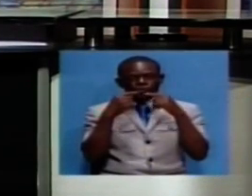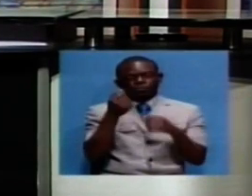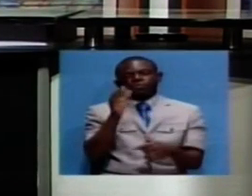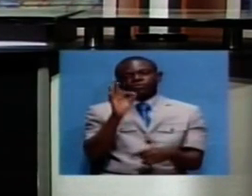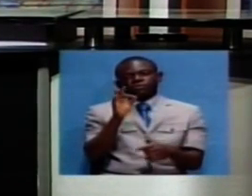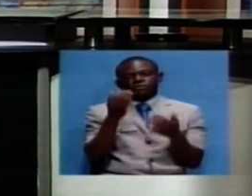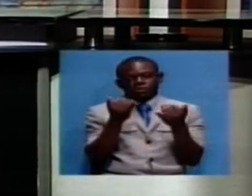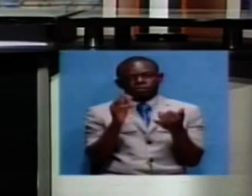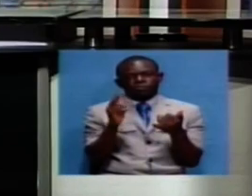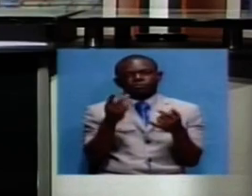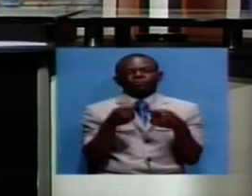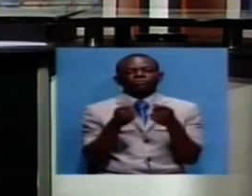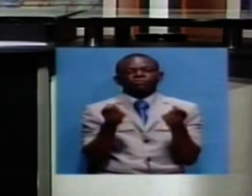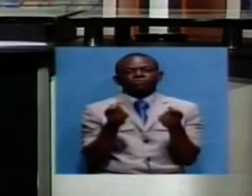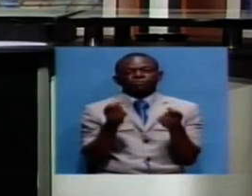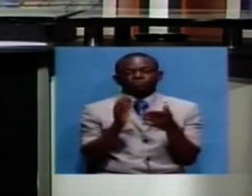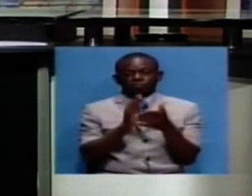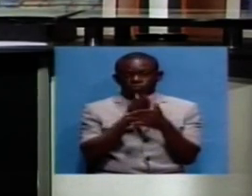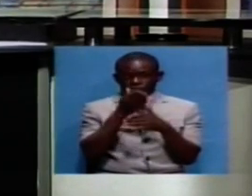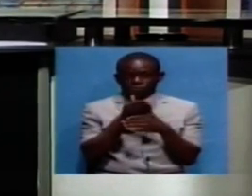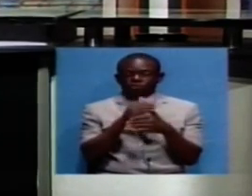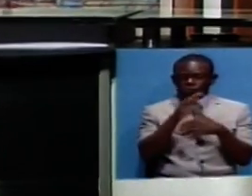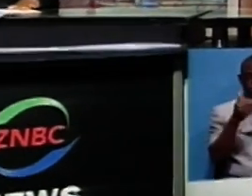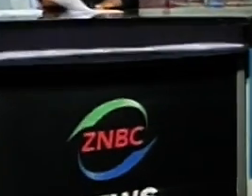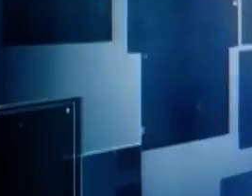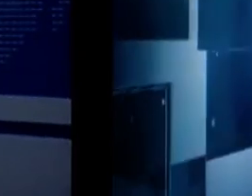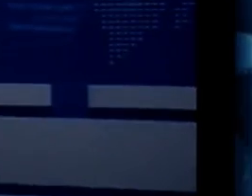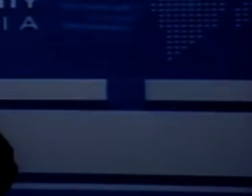our second commercial break. We have the rest of the news after that.